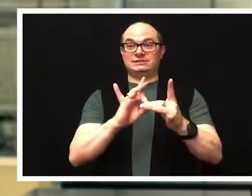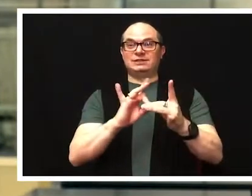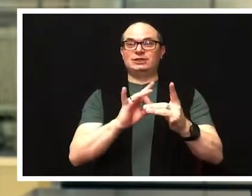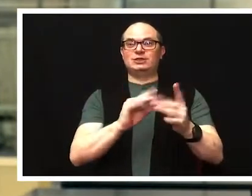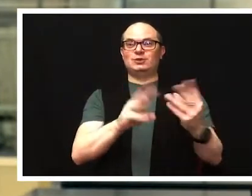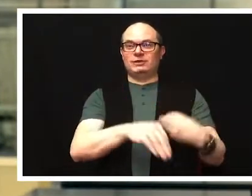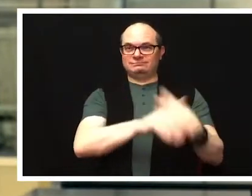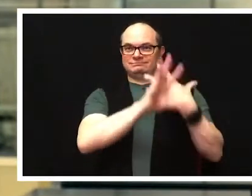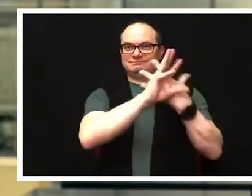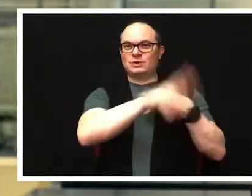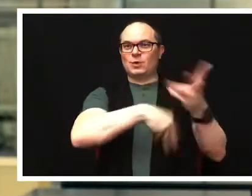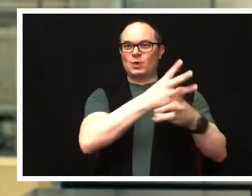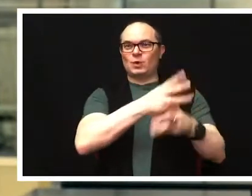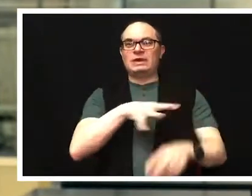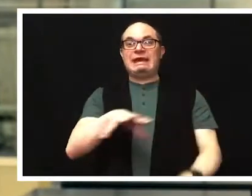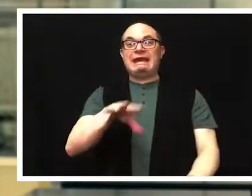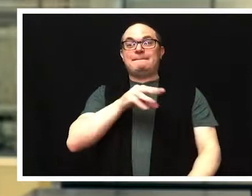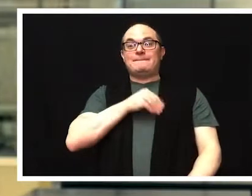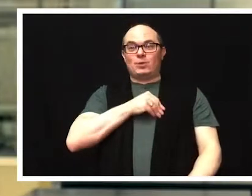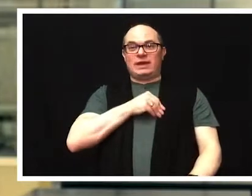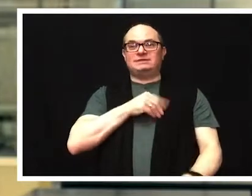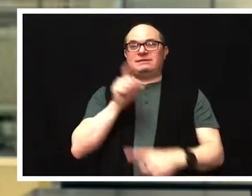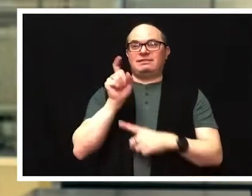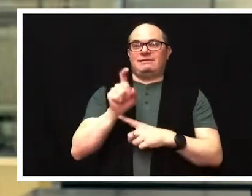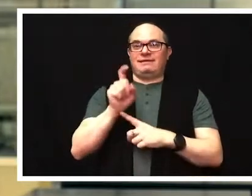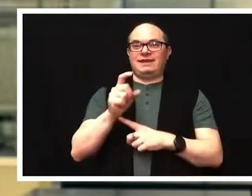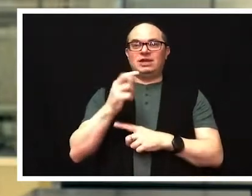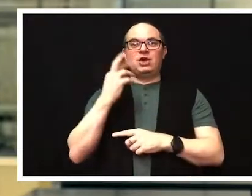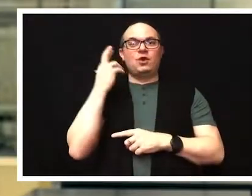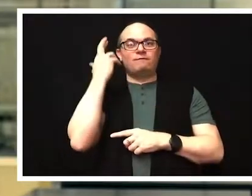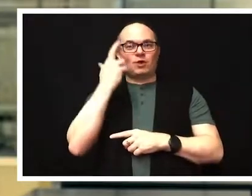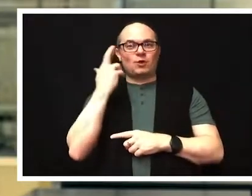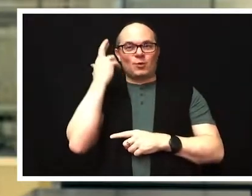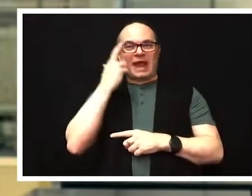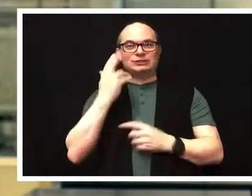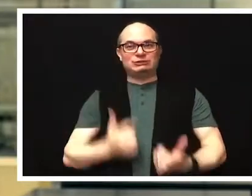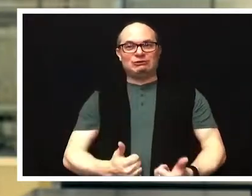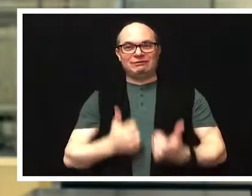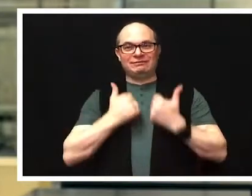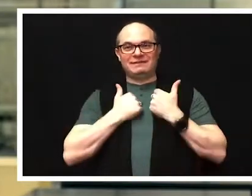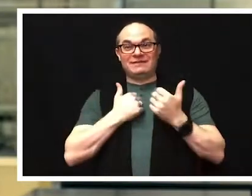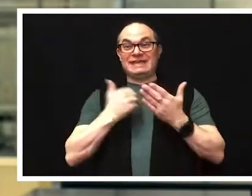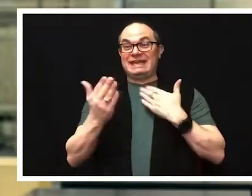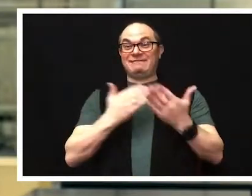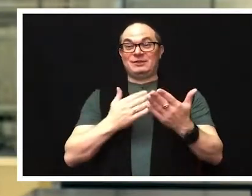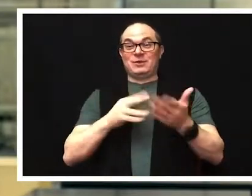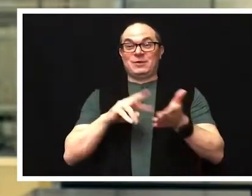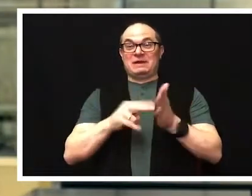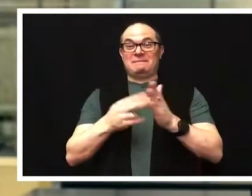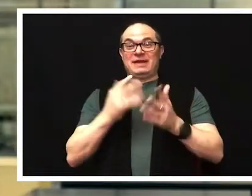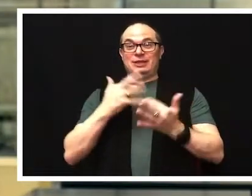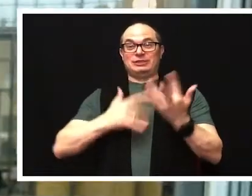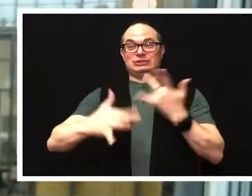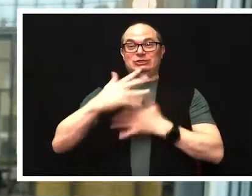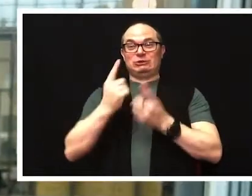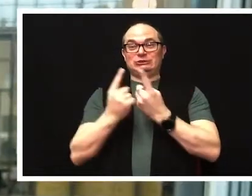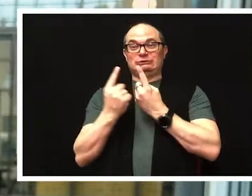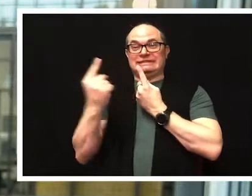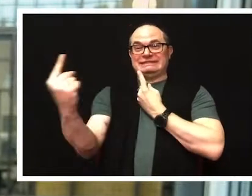a virtual world, embracing the need for a rational existence, even when it meant social